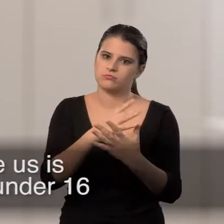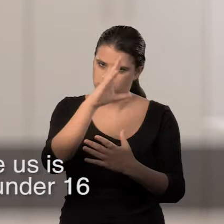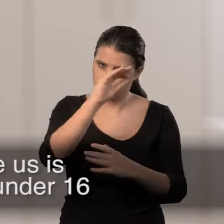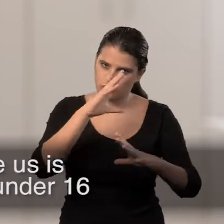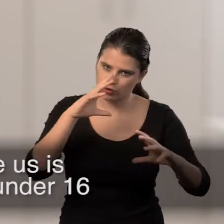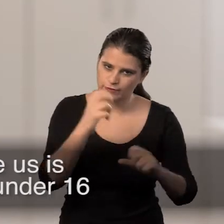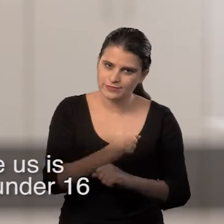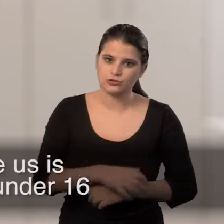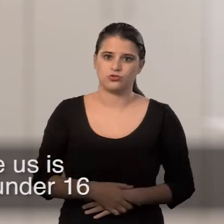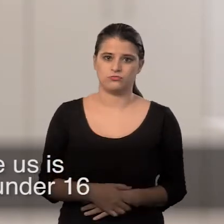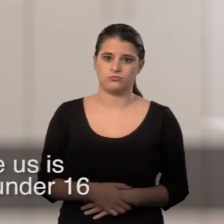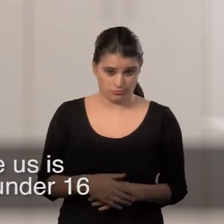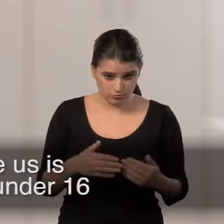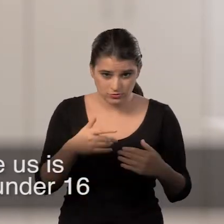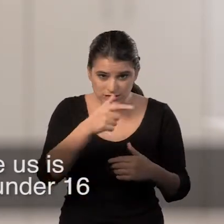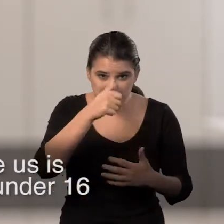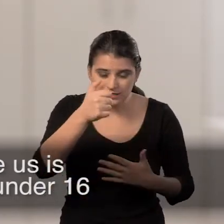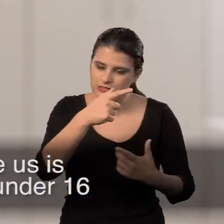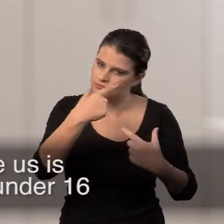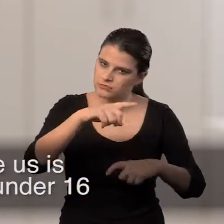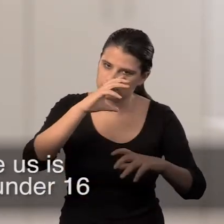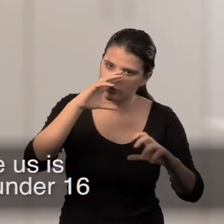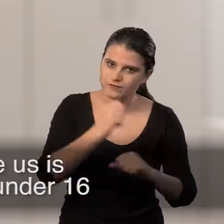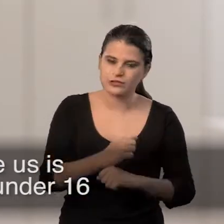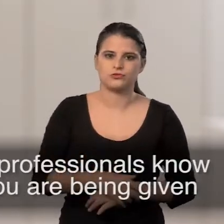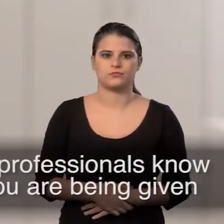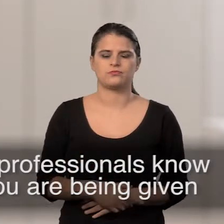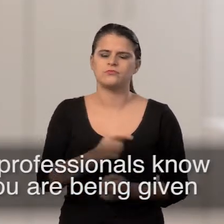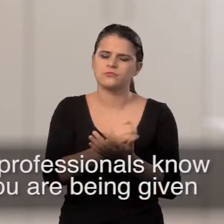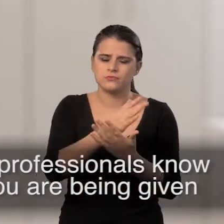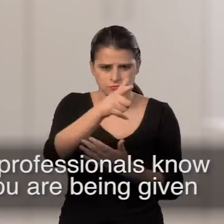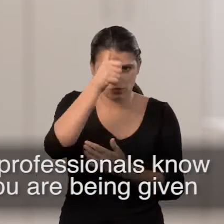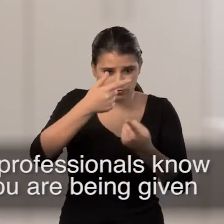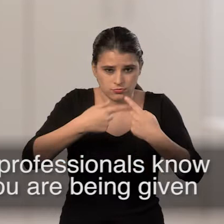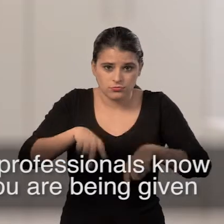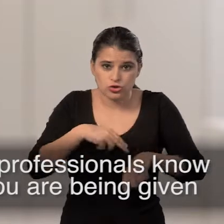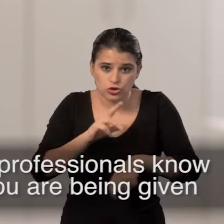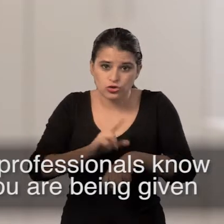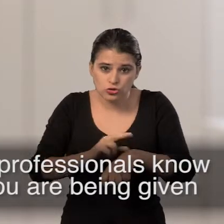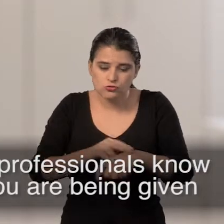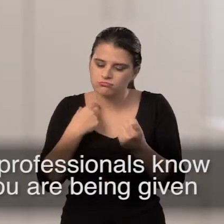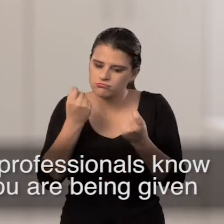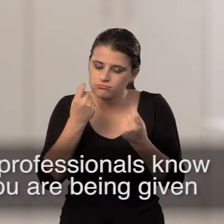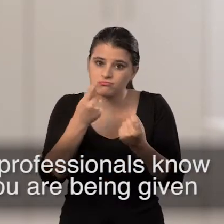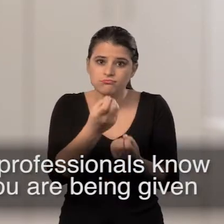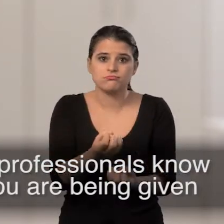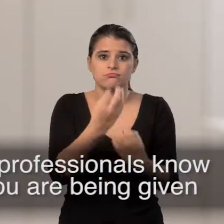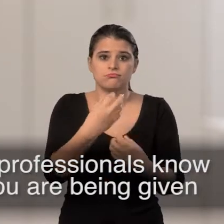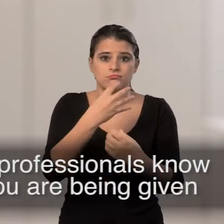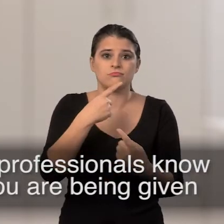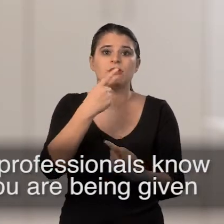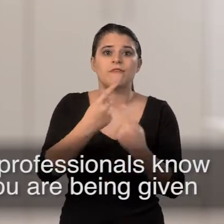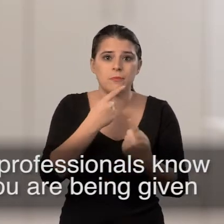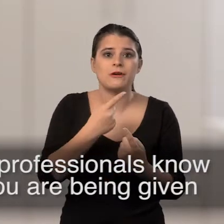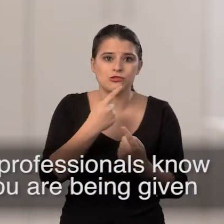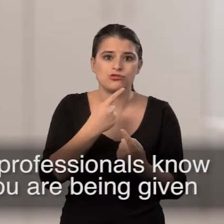information that you give us is confidential, even if you are under 16. But it's important that we as healthcare professionals know that you